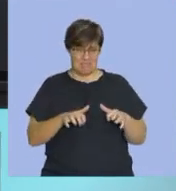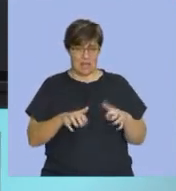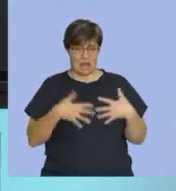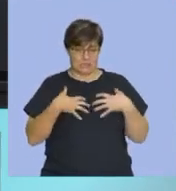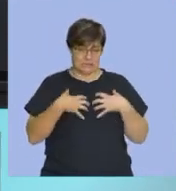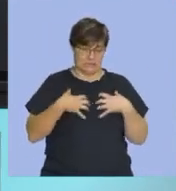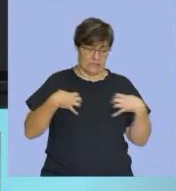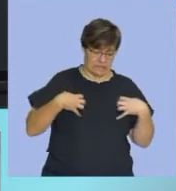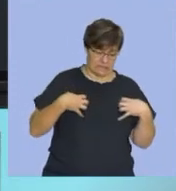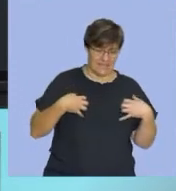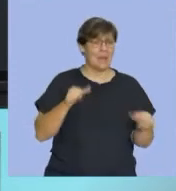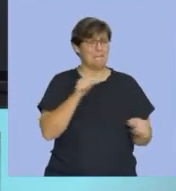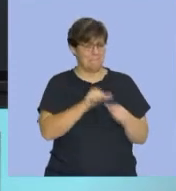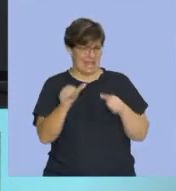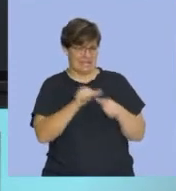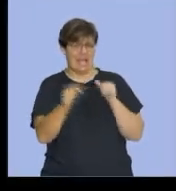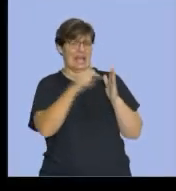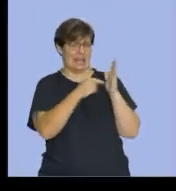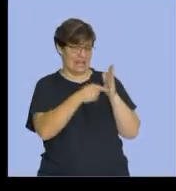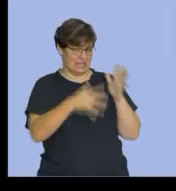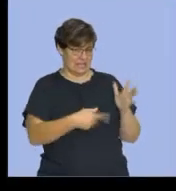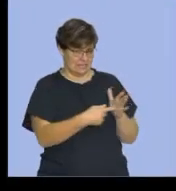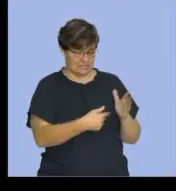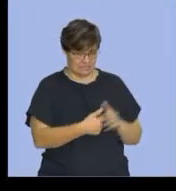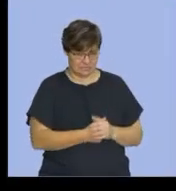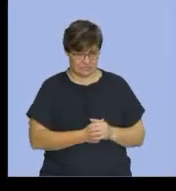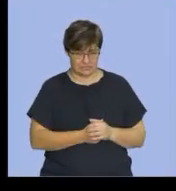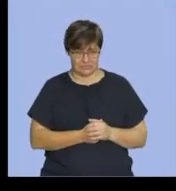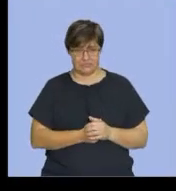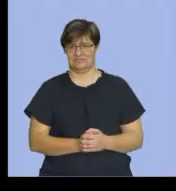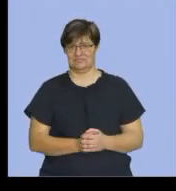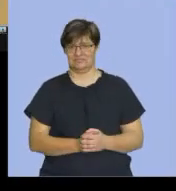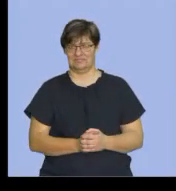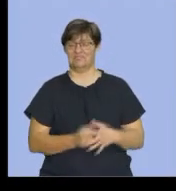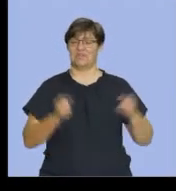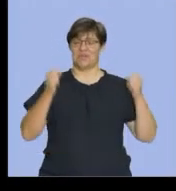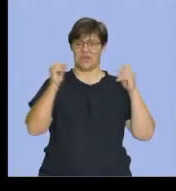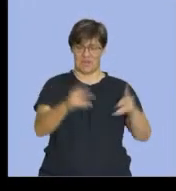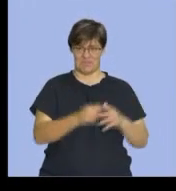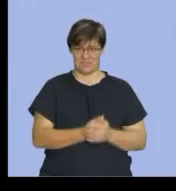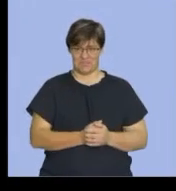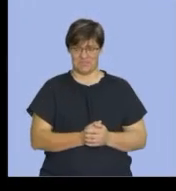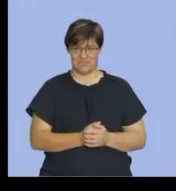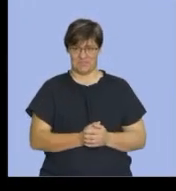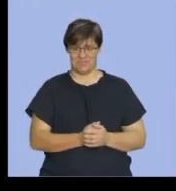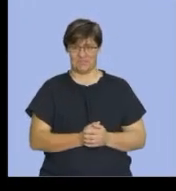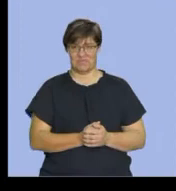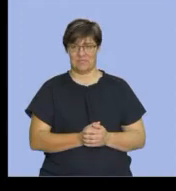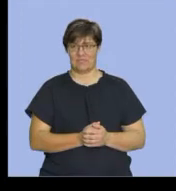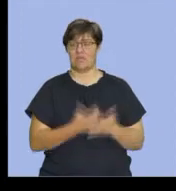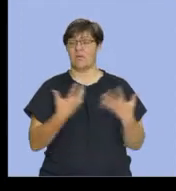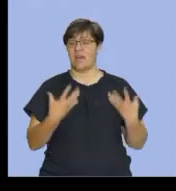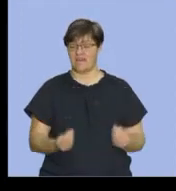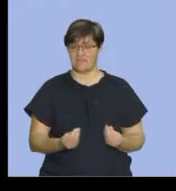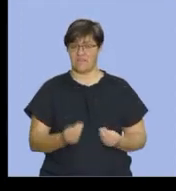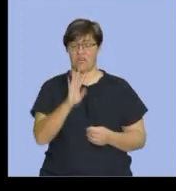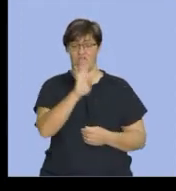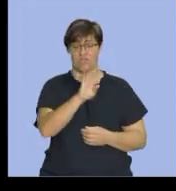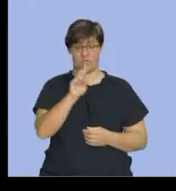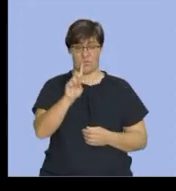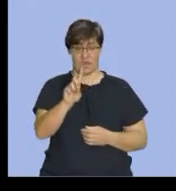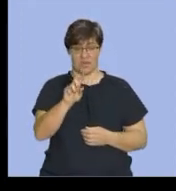quite stressed, so use your calculator, okay? Okay, so we got